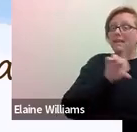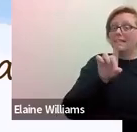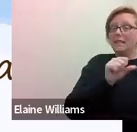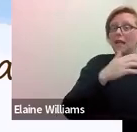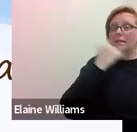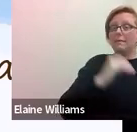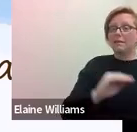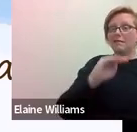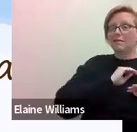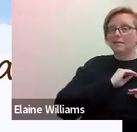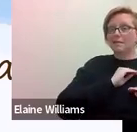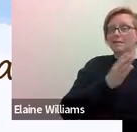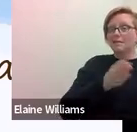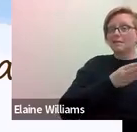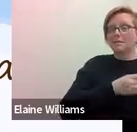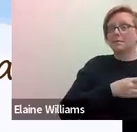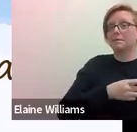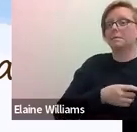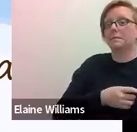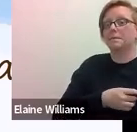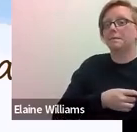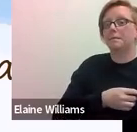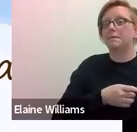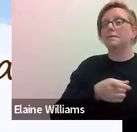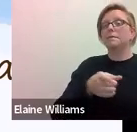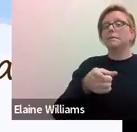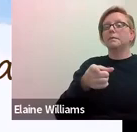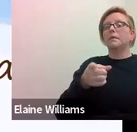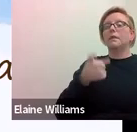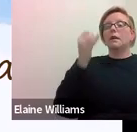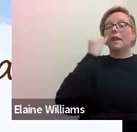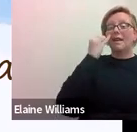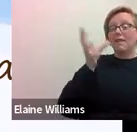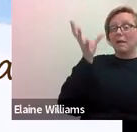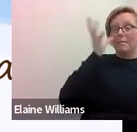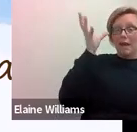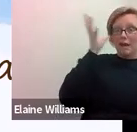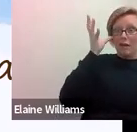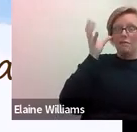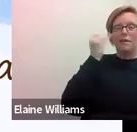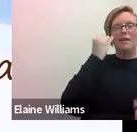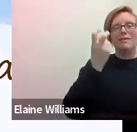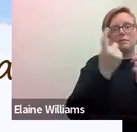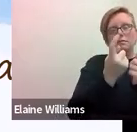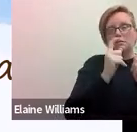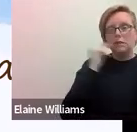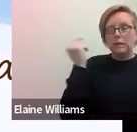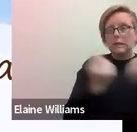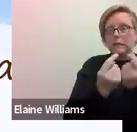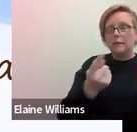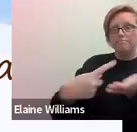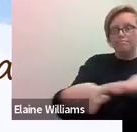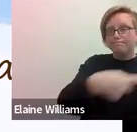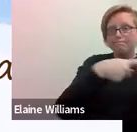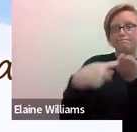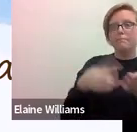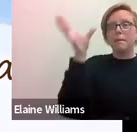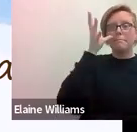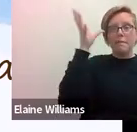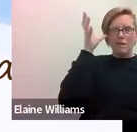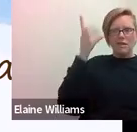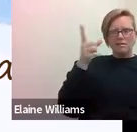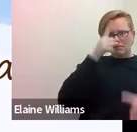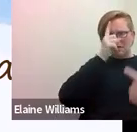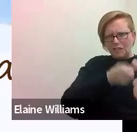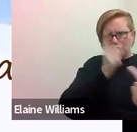there's language in MUSER that if the parent disagrees with the decision of the individual education program team and decides to use dispute resolution, the standard